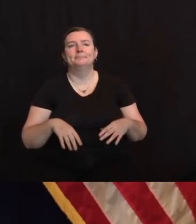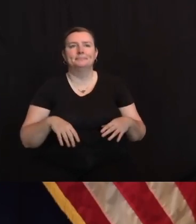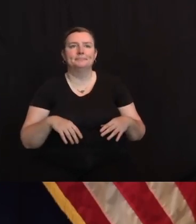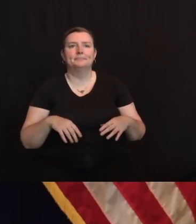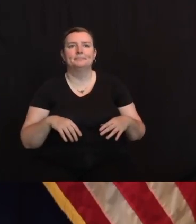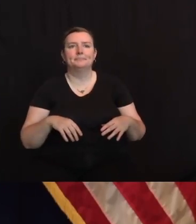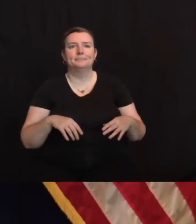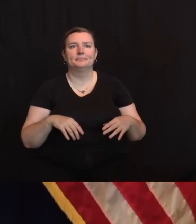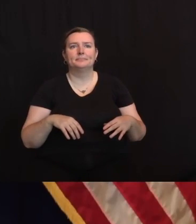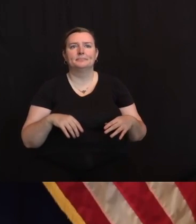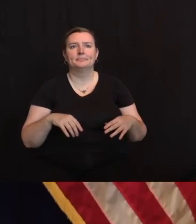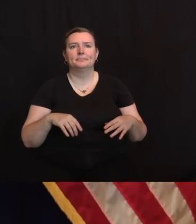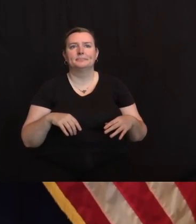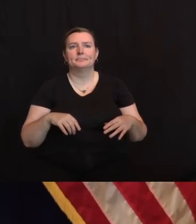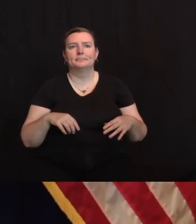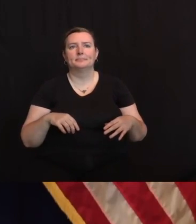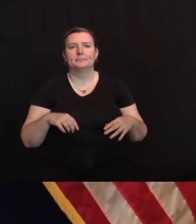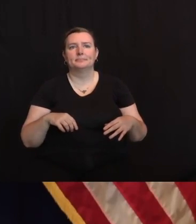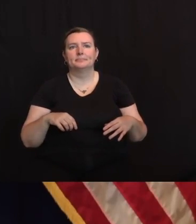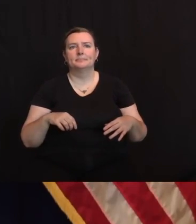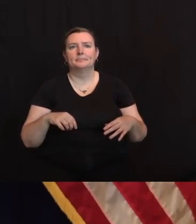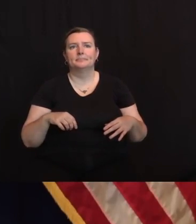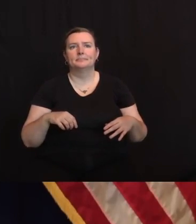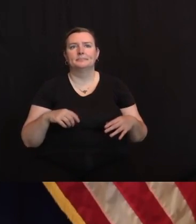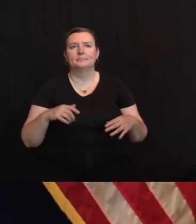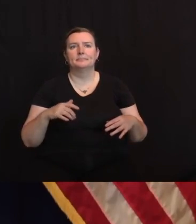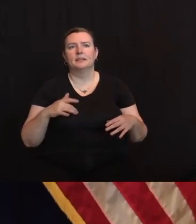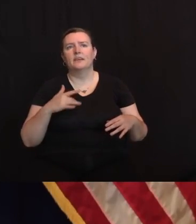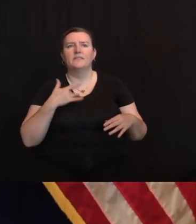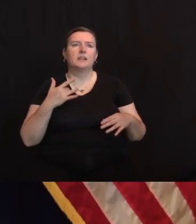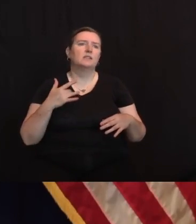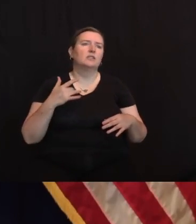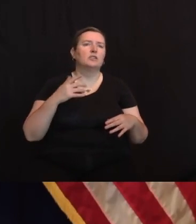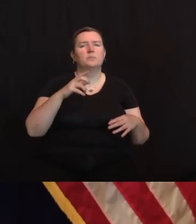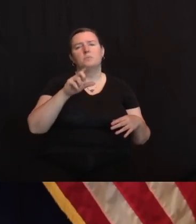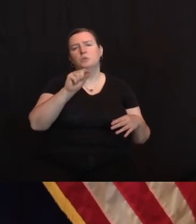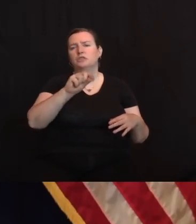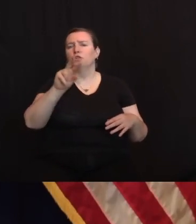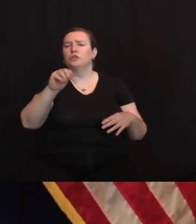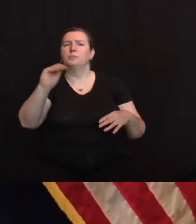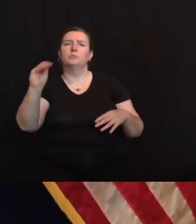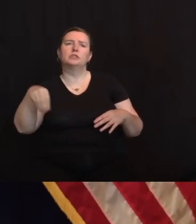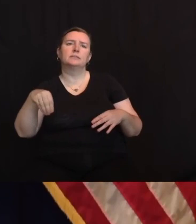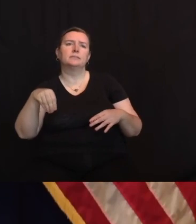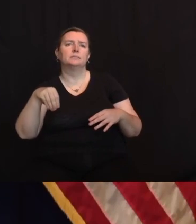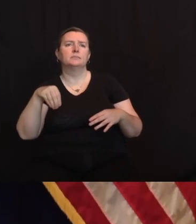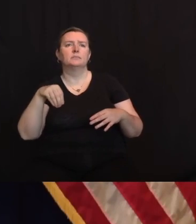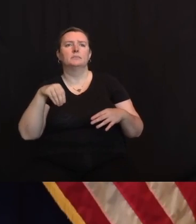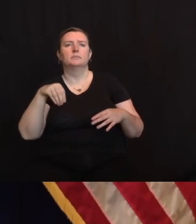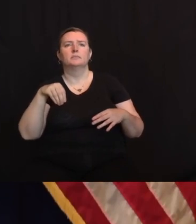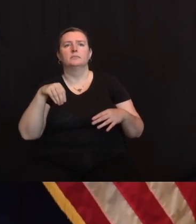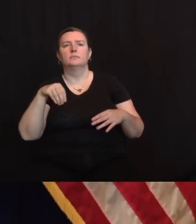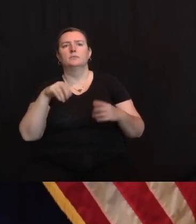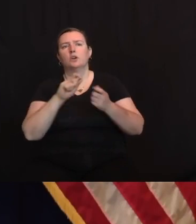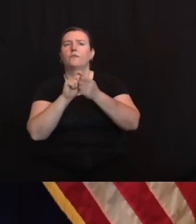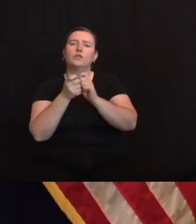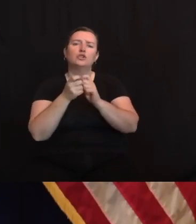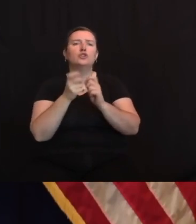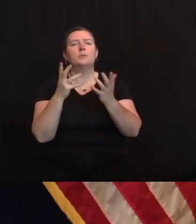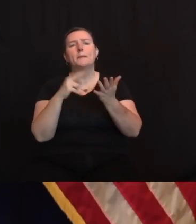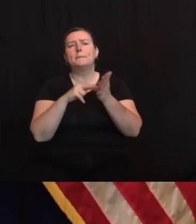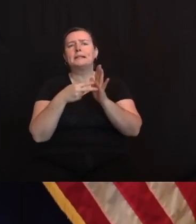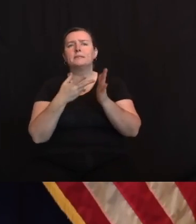COVID-19, it's about a 20 to 30% conversion rate. Yep. So we may start reporting the discharges of COVID positive, and